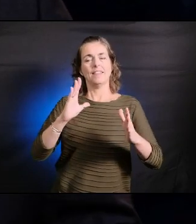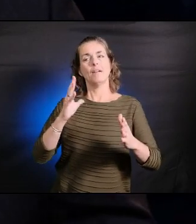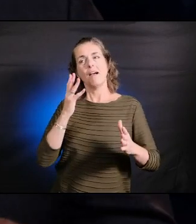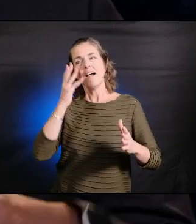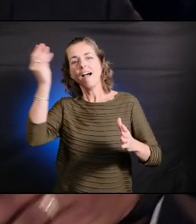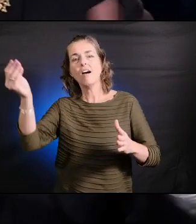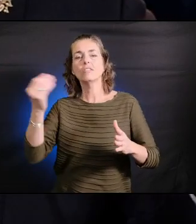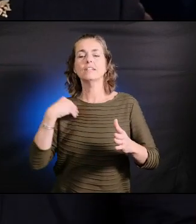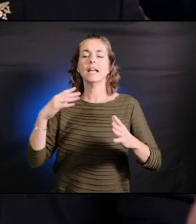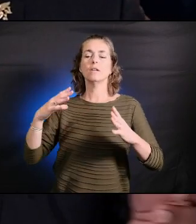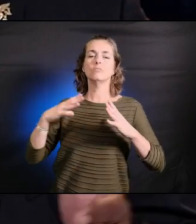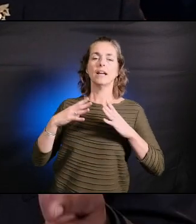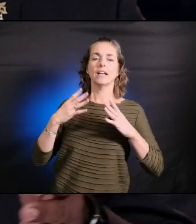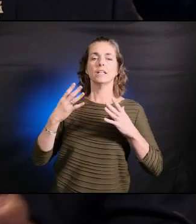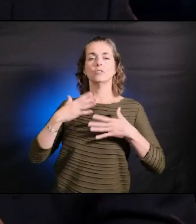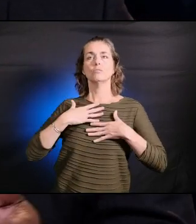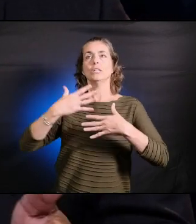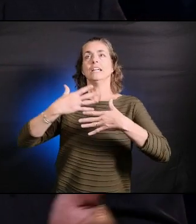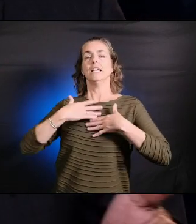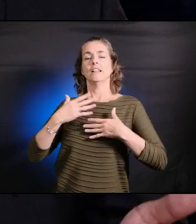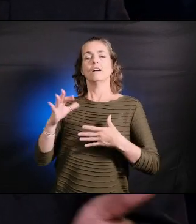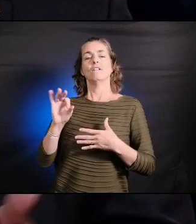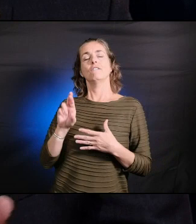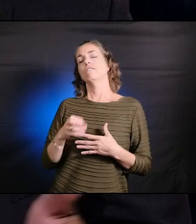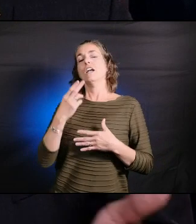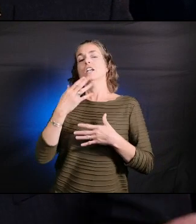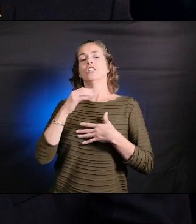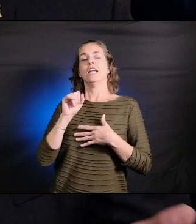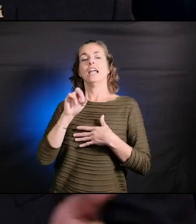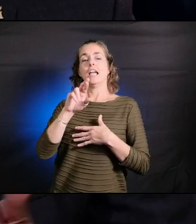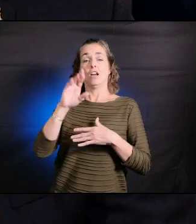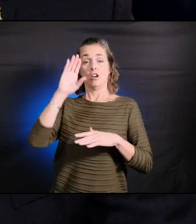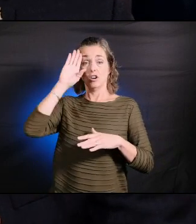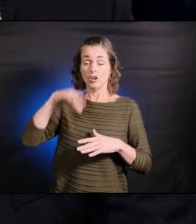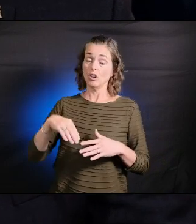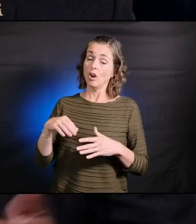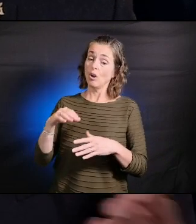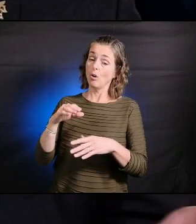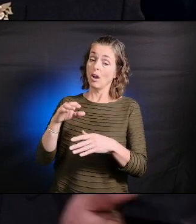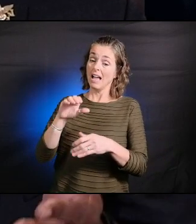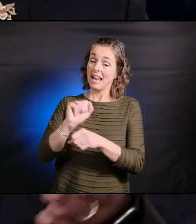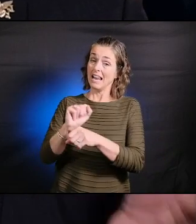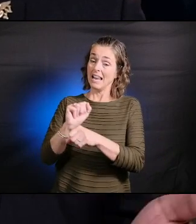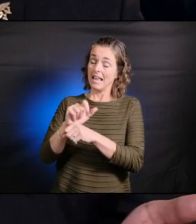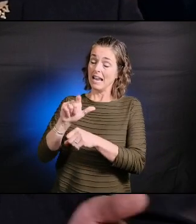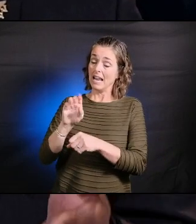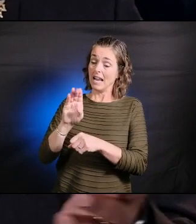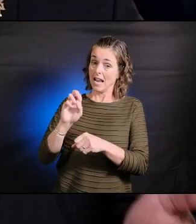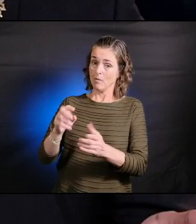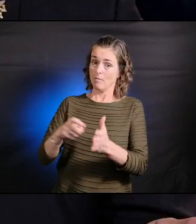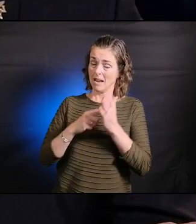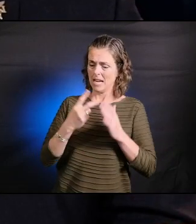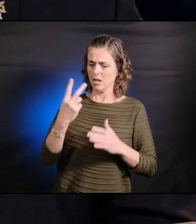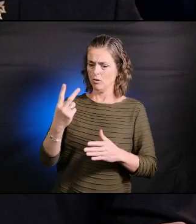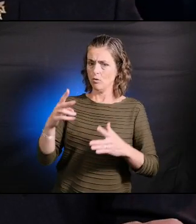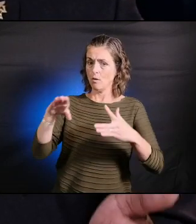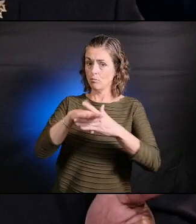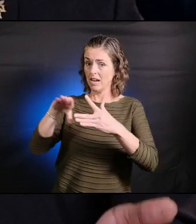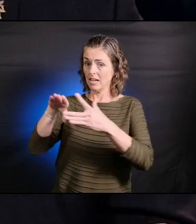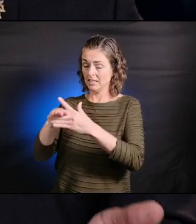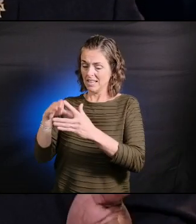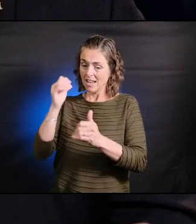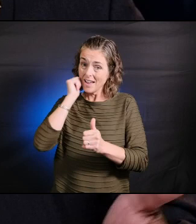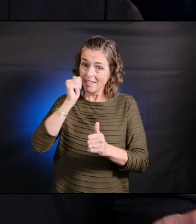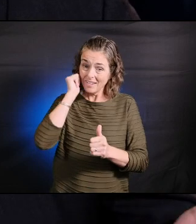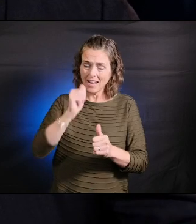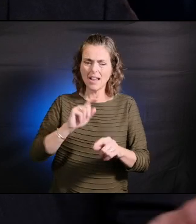businesses. You know you have the mandated 2 breaks per day by labor, but you have cashiers and people working in